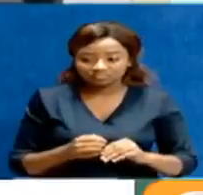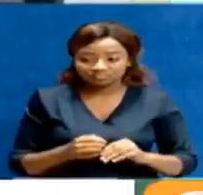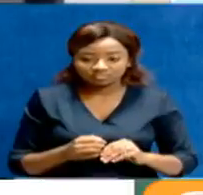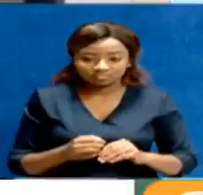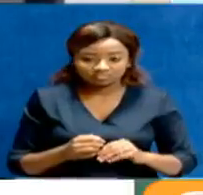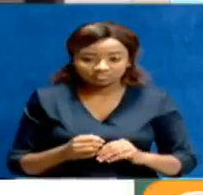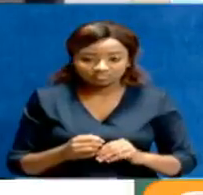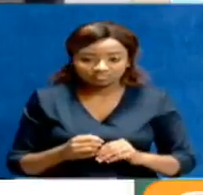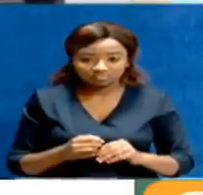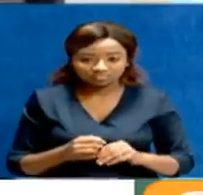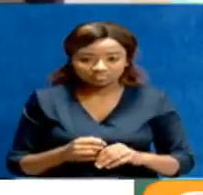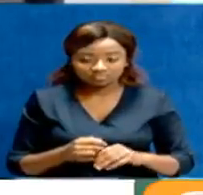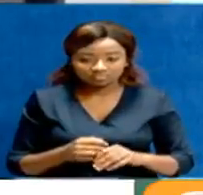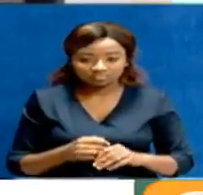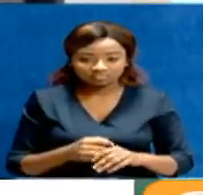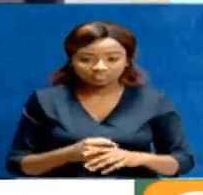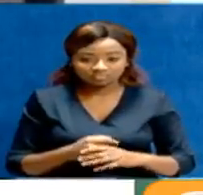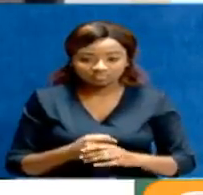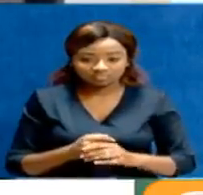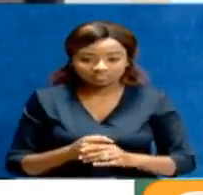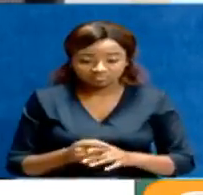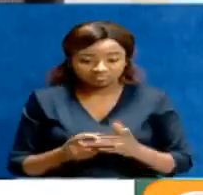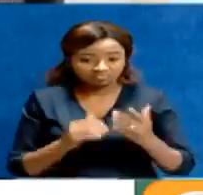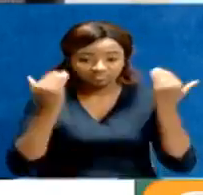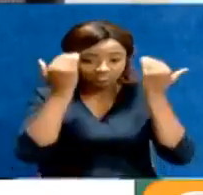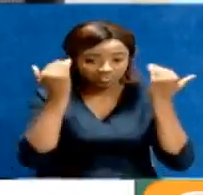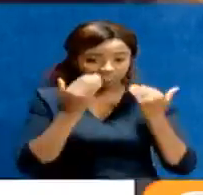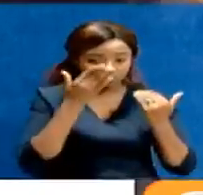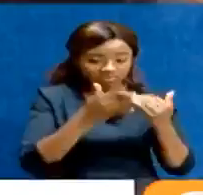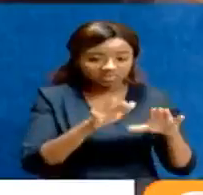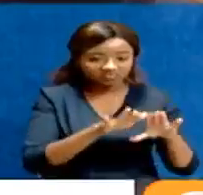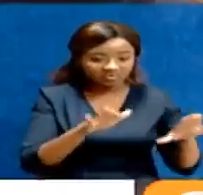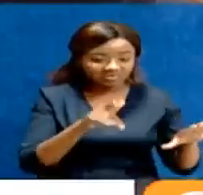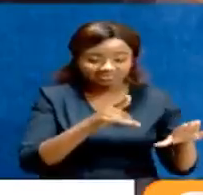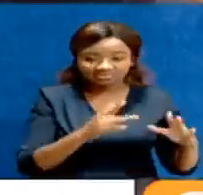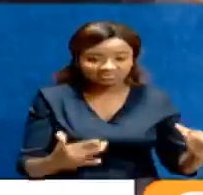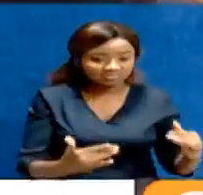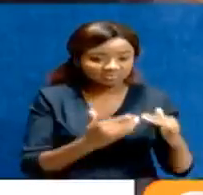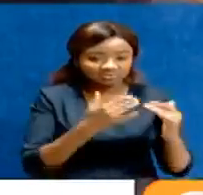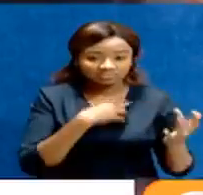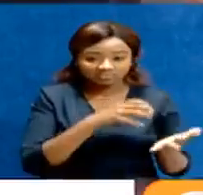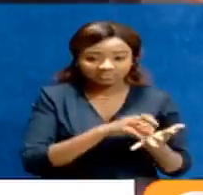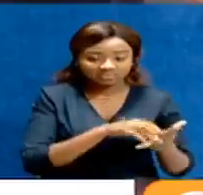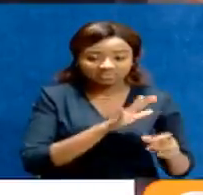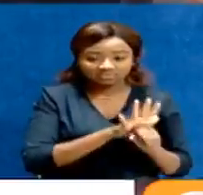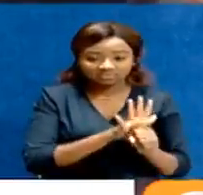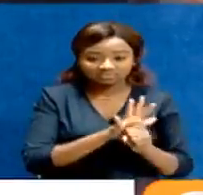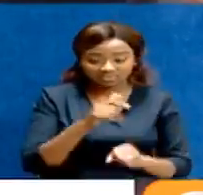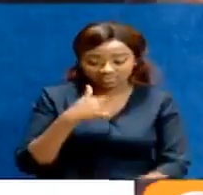court. It's another nightmare. Now everything stops at land court. I know the number